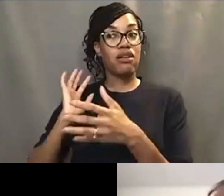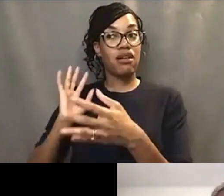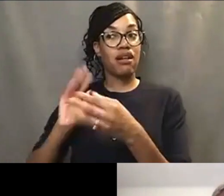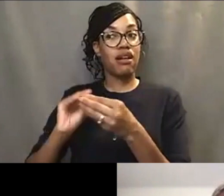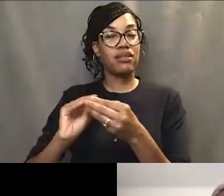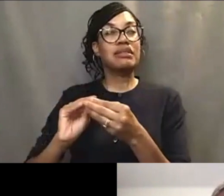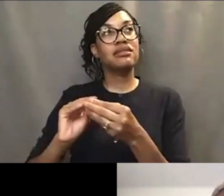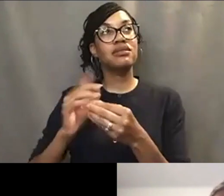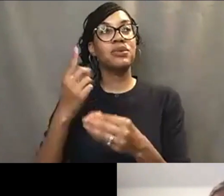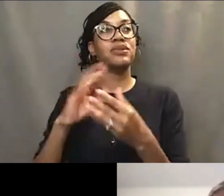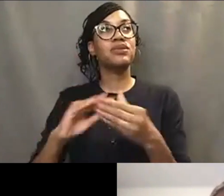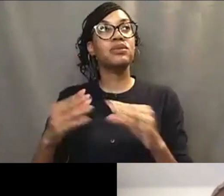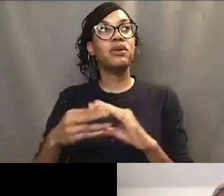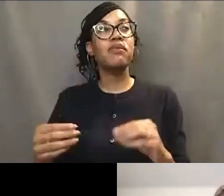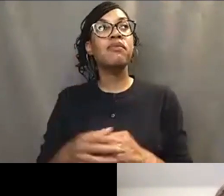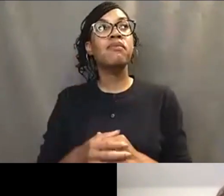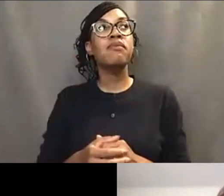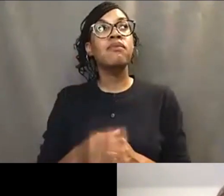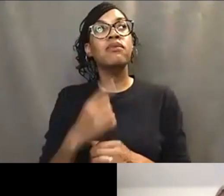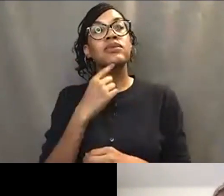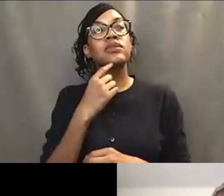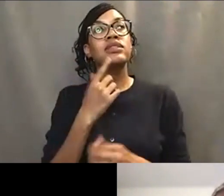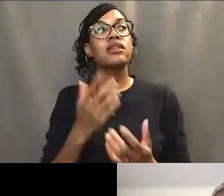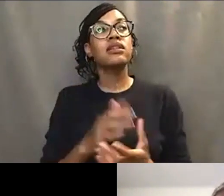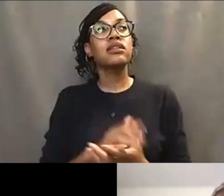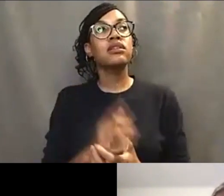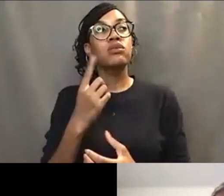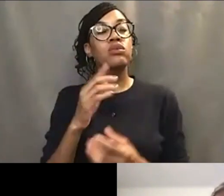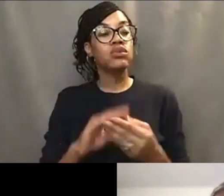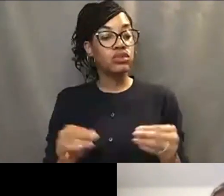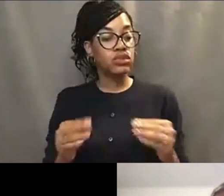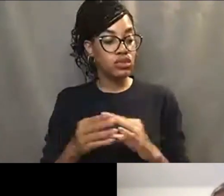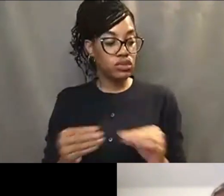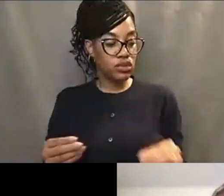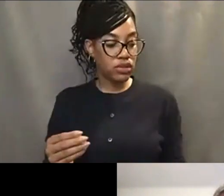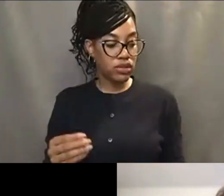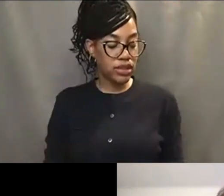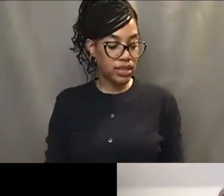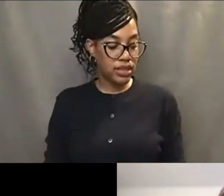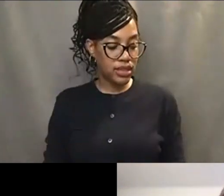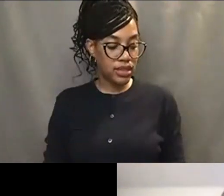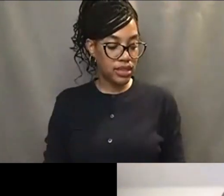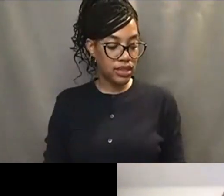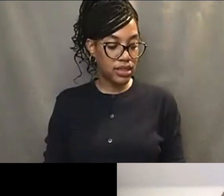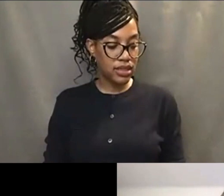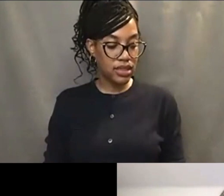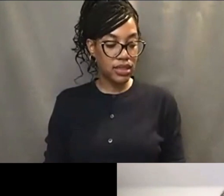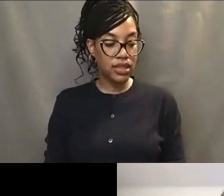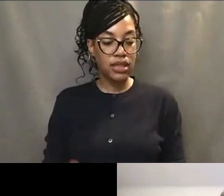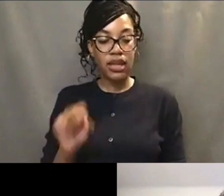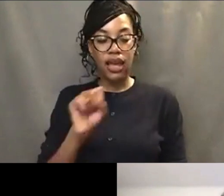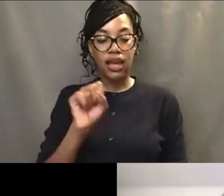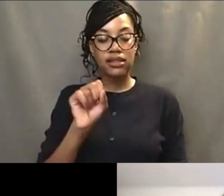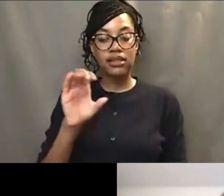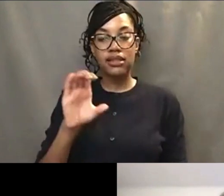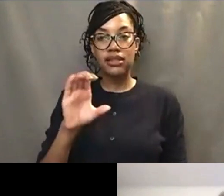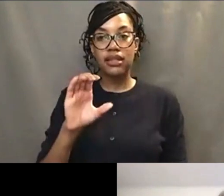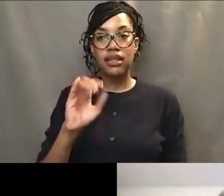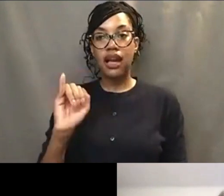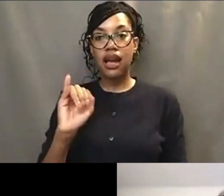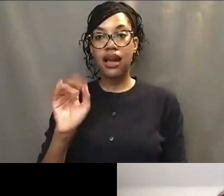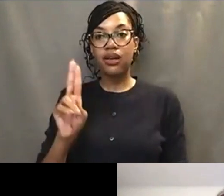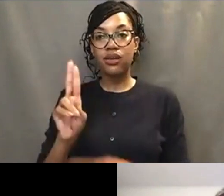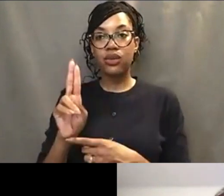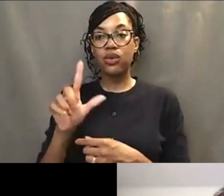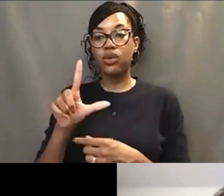would say that one that is notable is with SEIU Local 99. I think